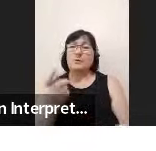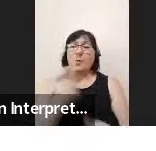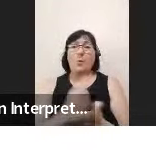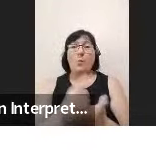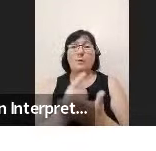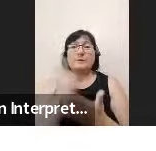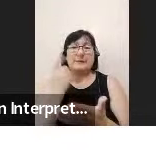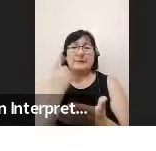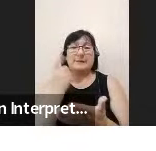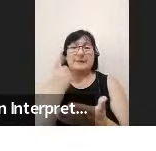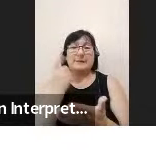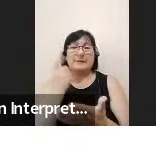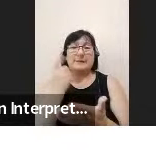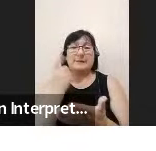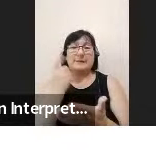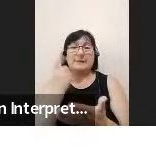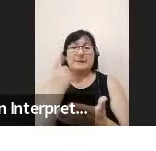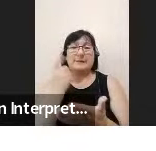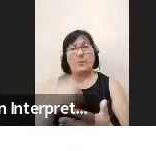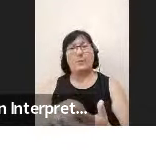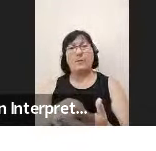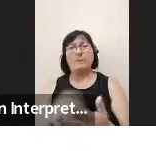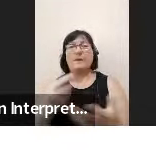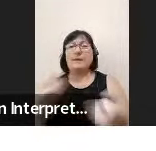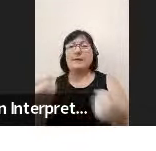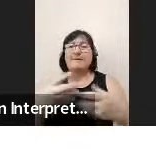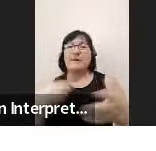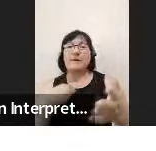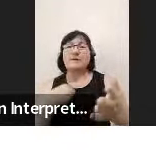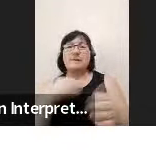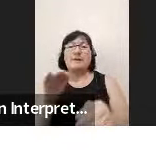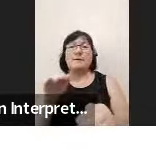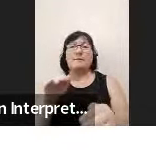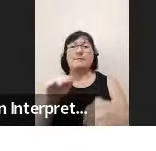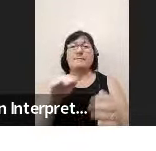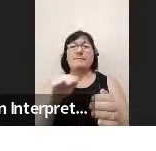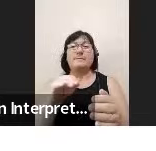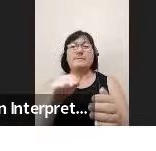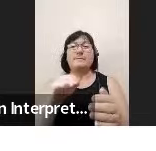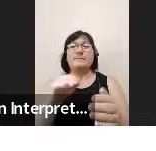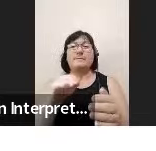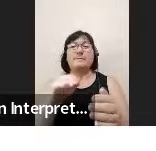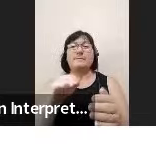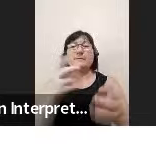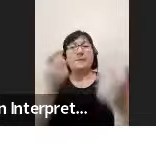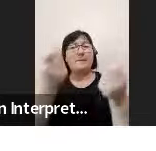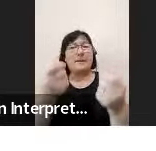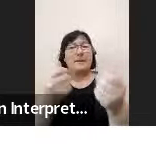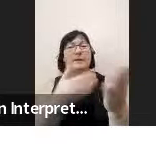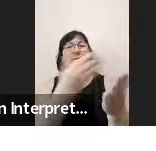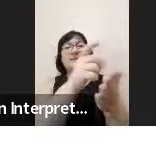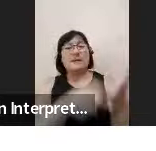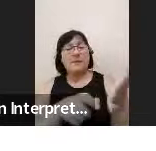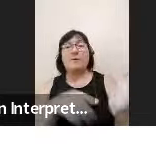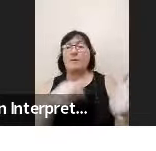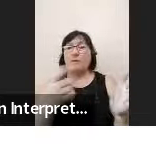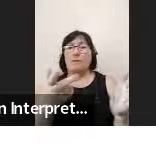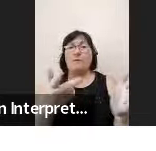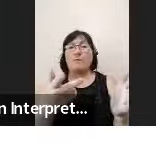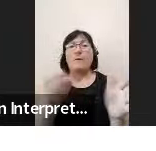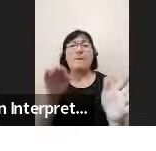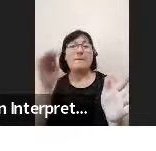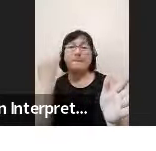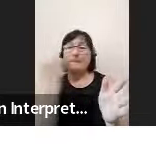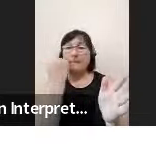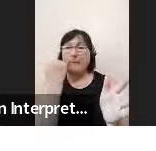us some statements that are available or other evidence of financial viability for your company. And most